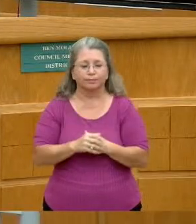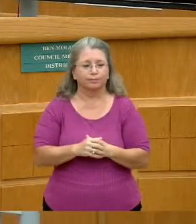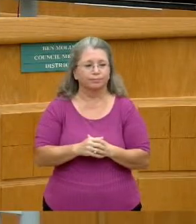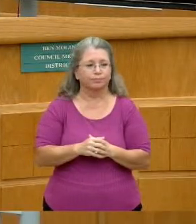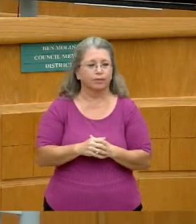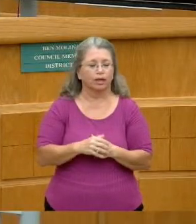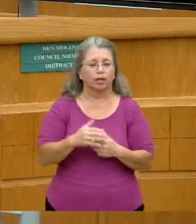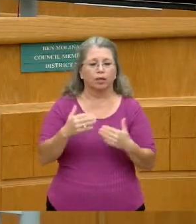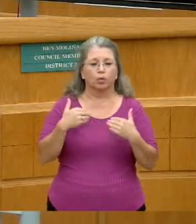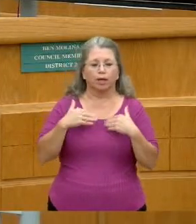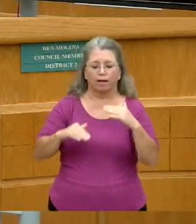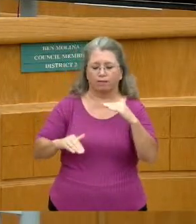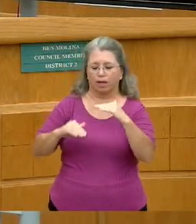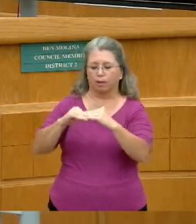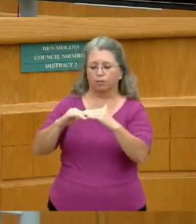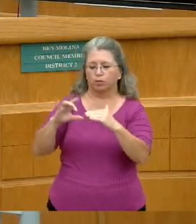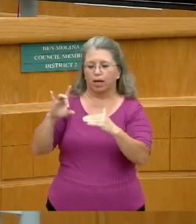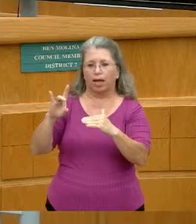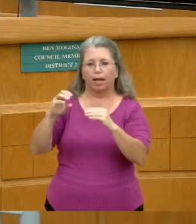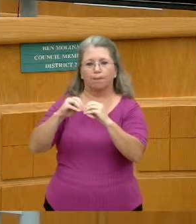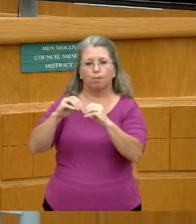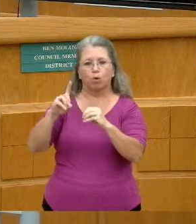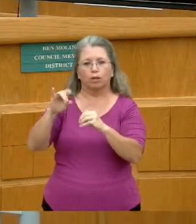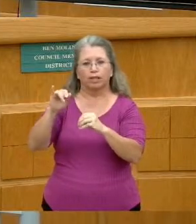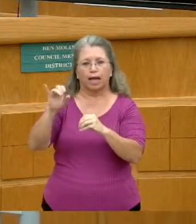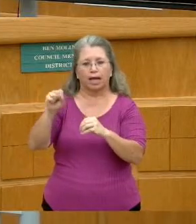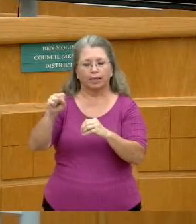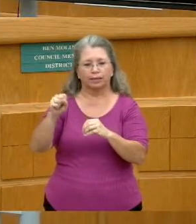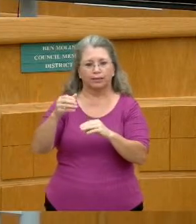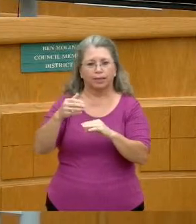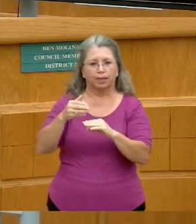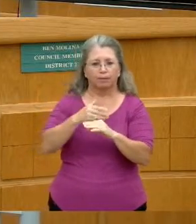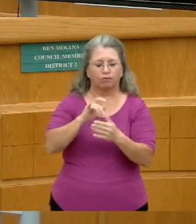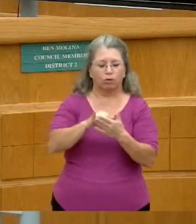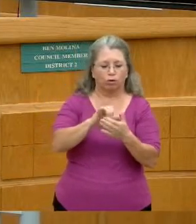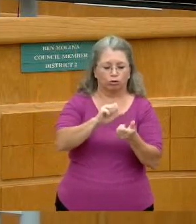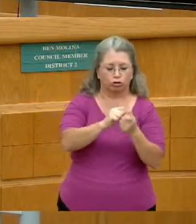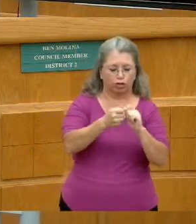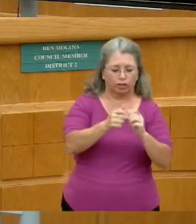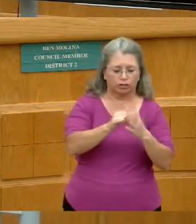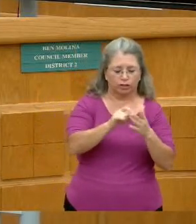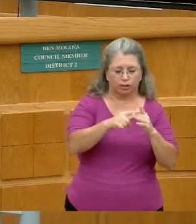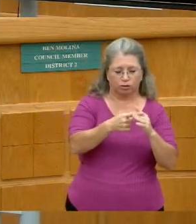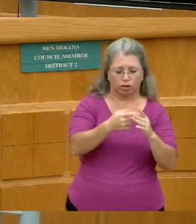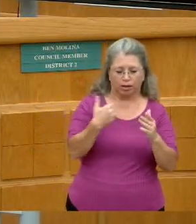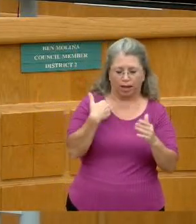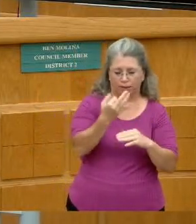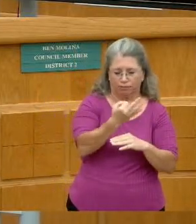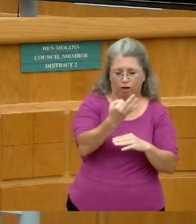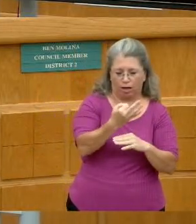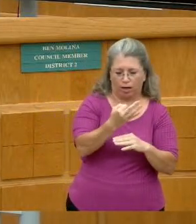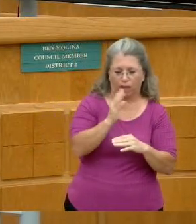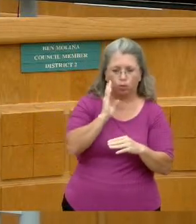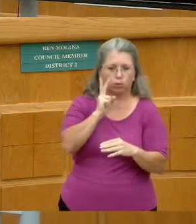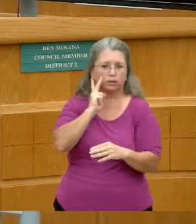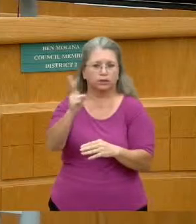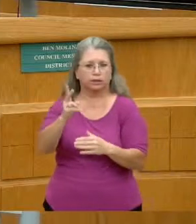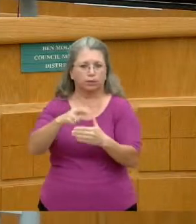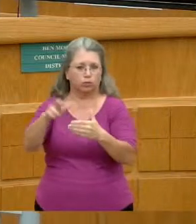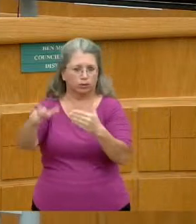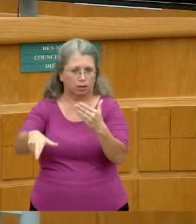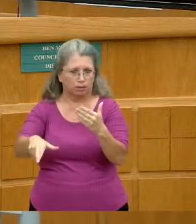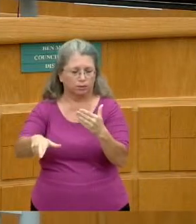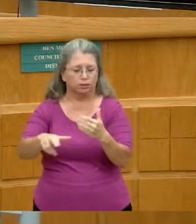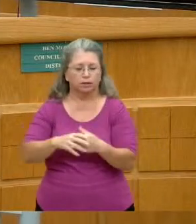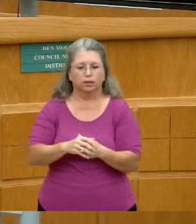more days until changes made last Friday affect cases. Hopefully it's Sunday, but it could take 2 weeks. And the longer delays there